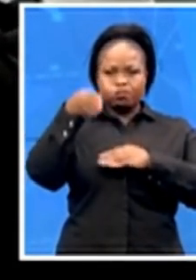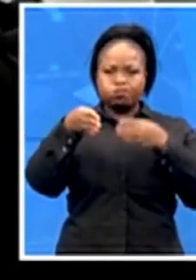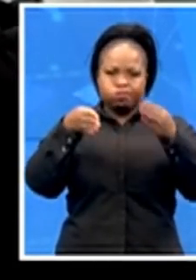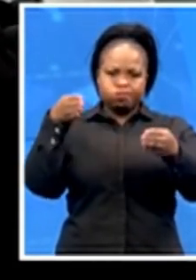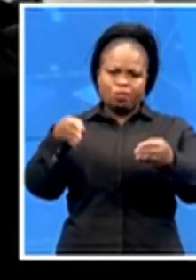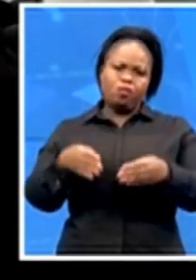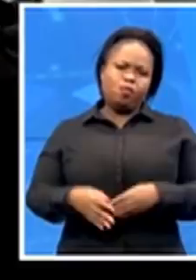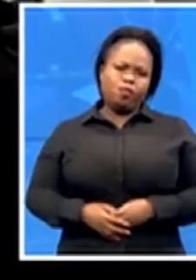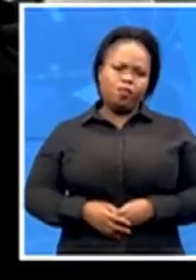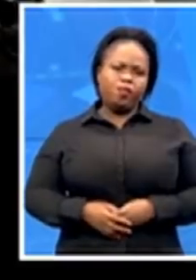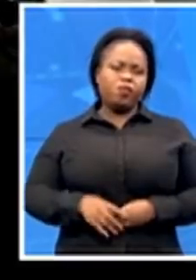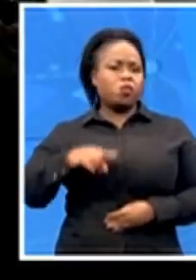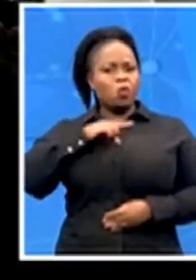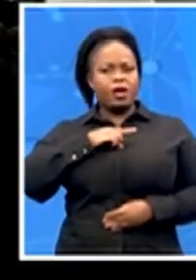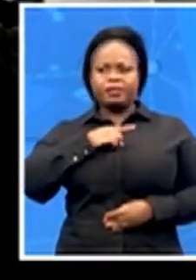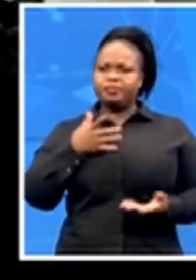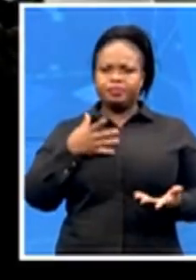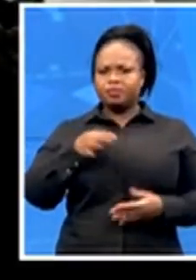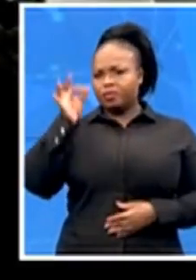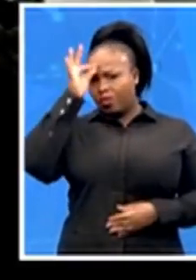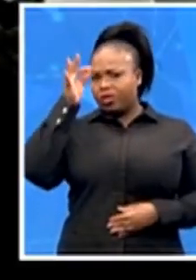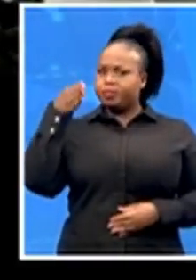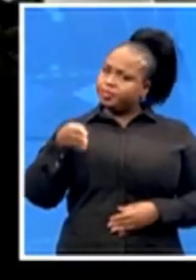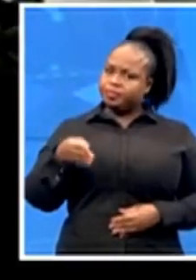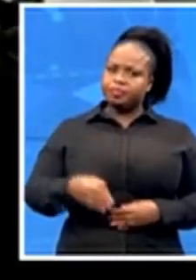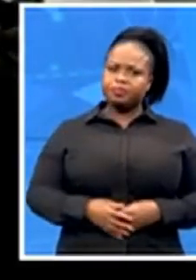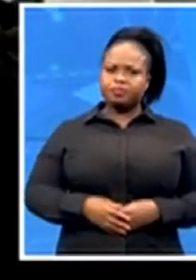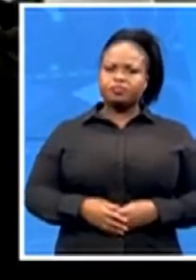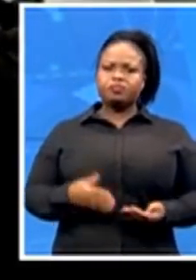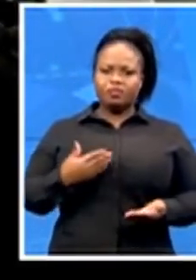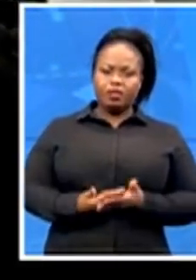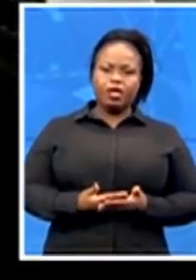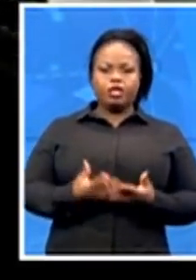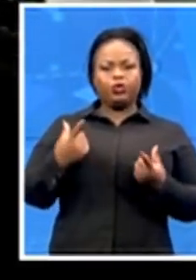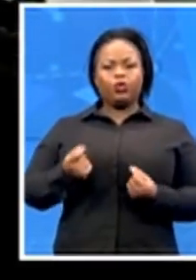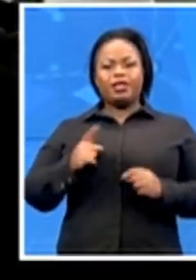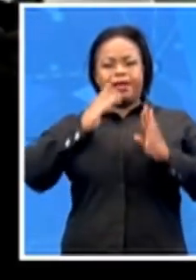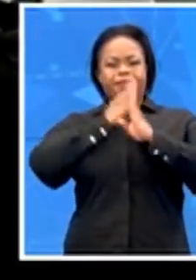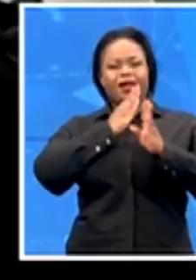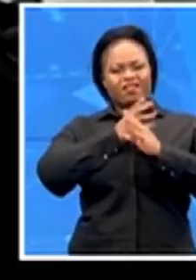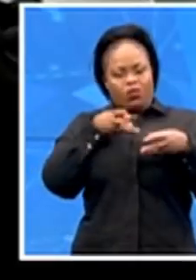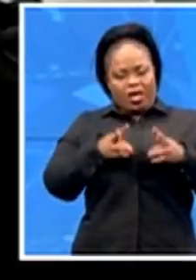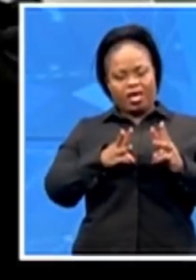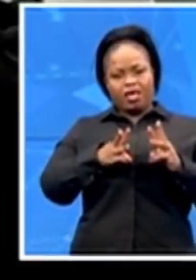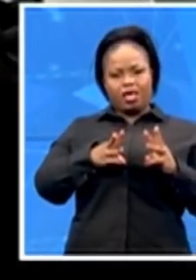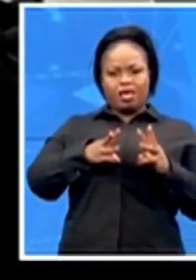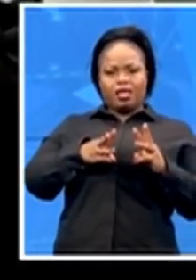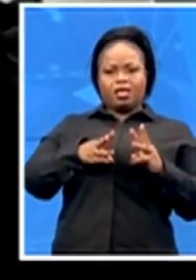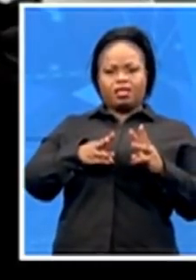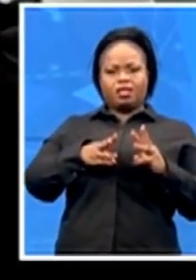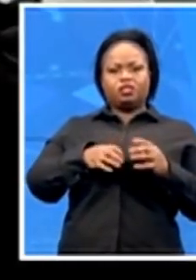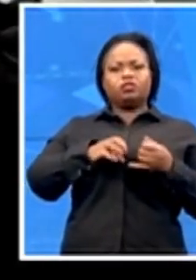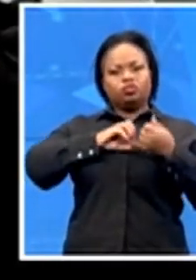to conduct policing in a manner that is also covert in nature. And I would believe